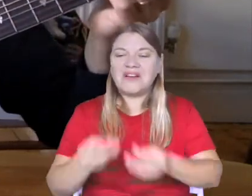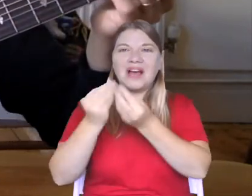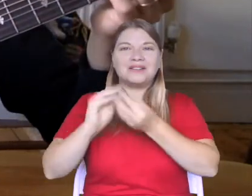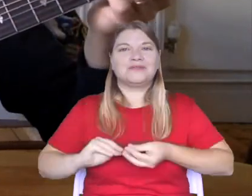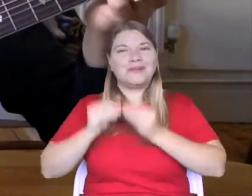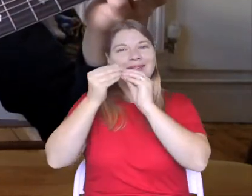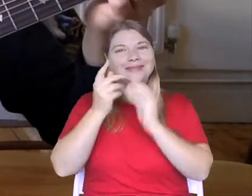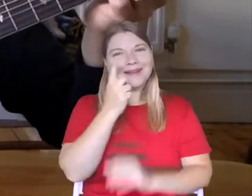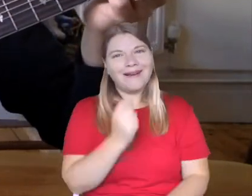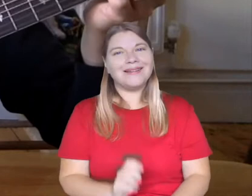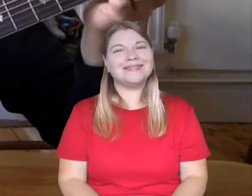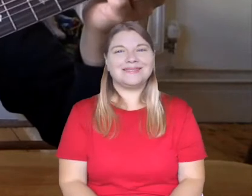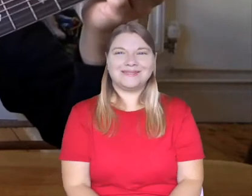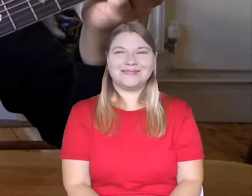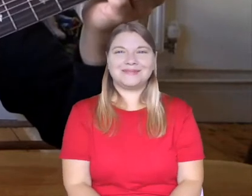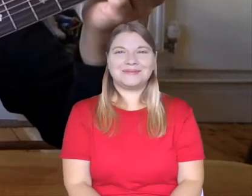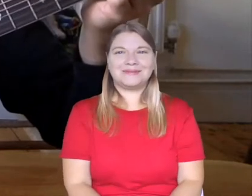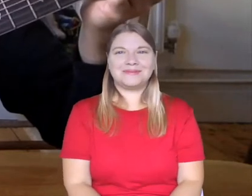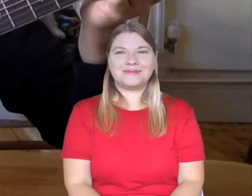around.